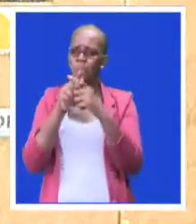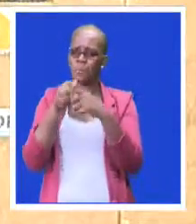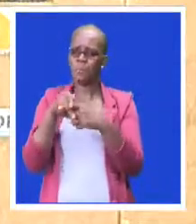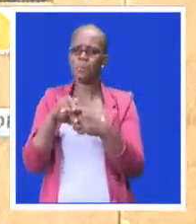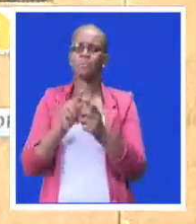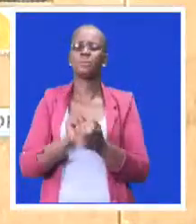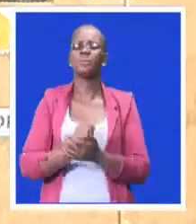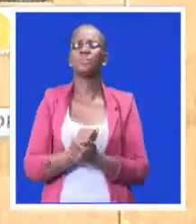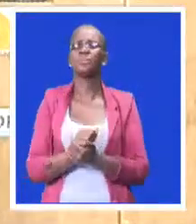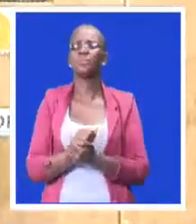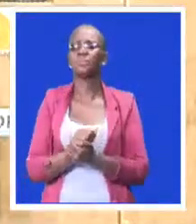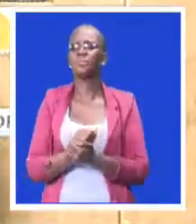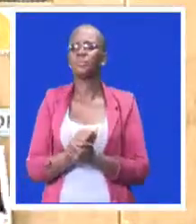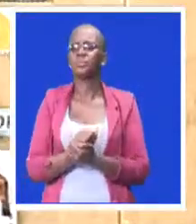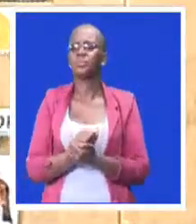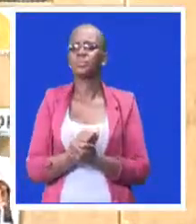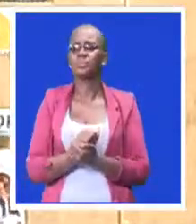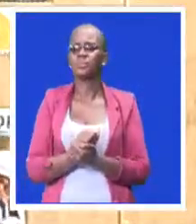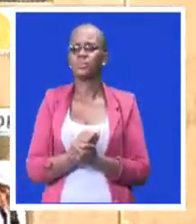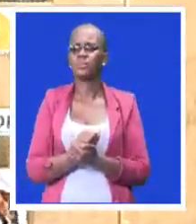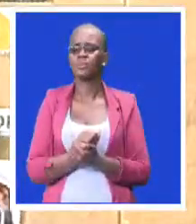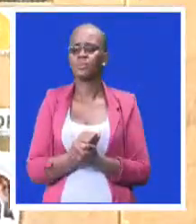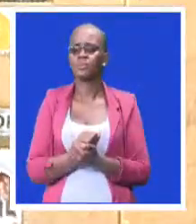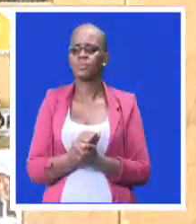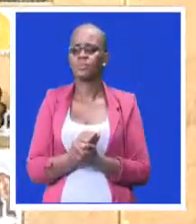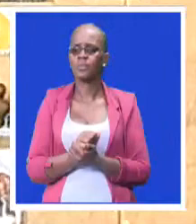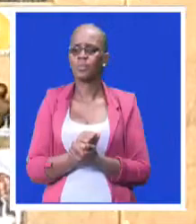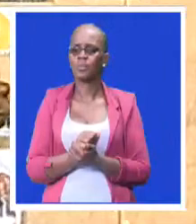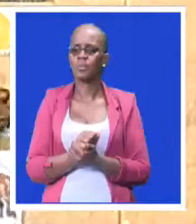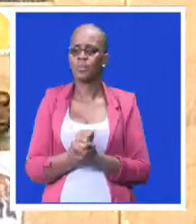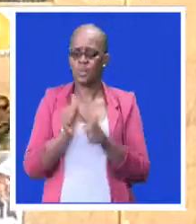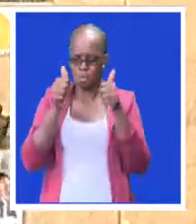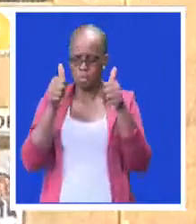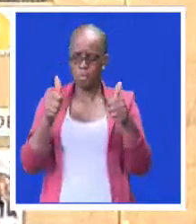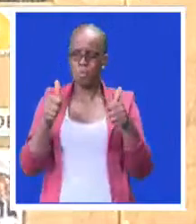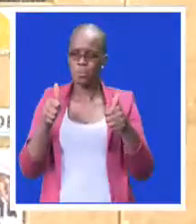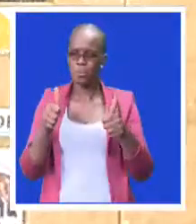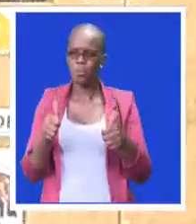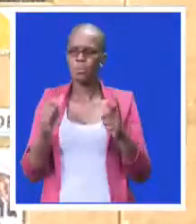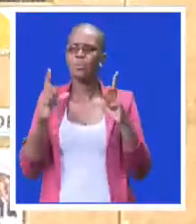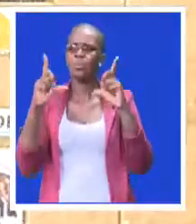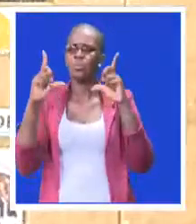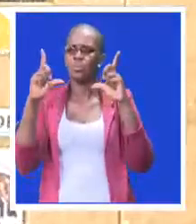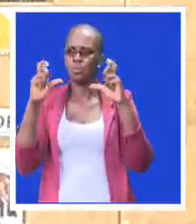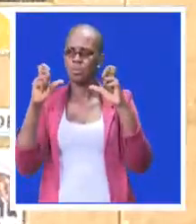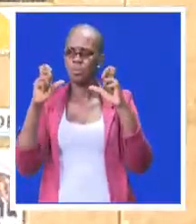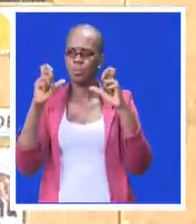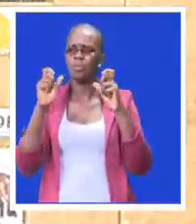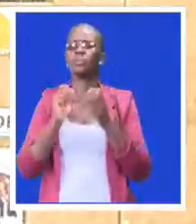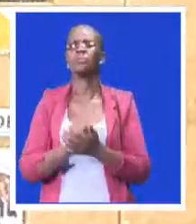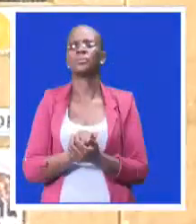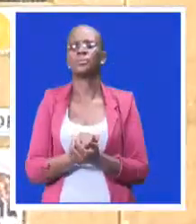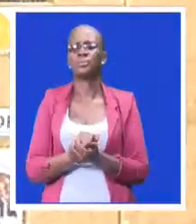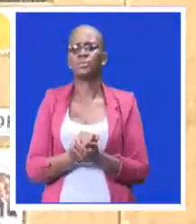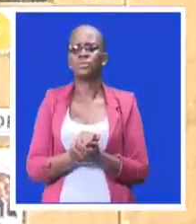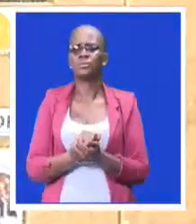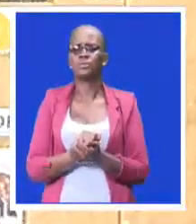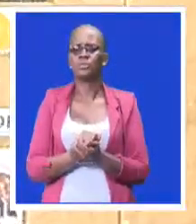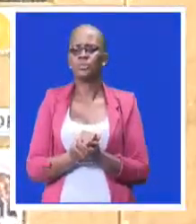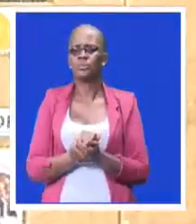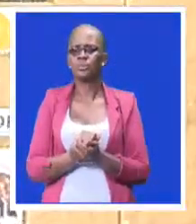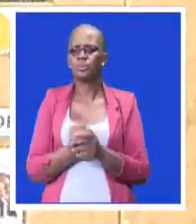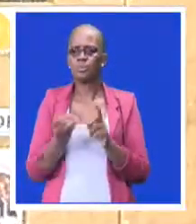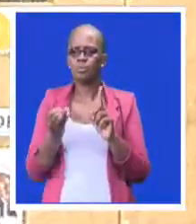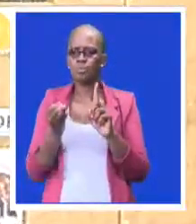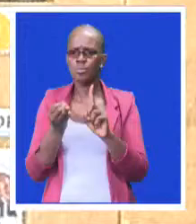Horse. So let's put the horse over here. And the next picture is